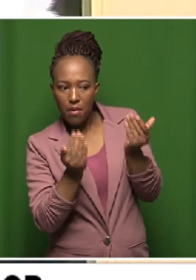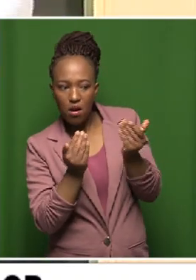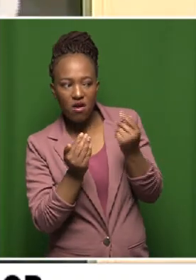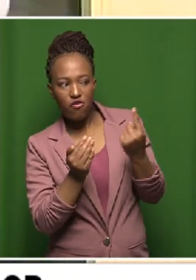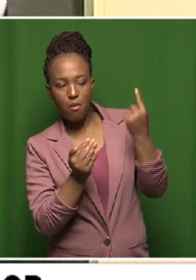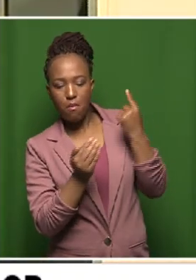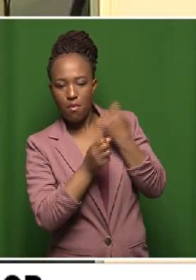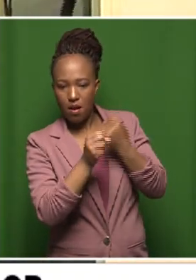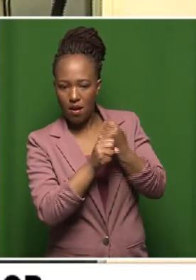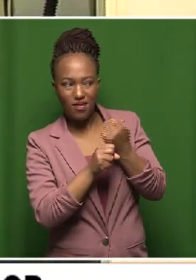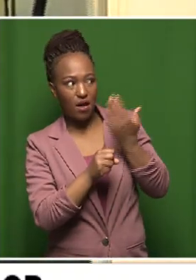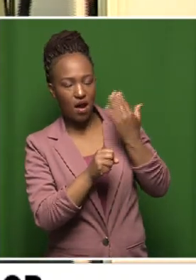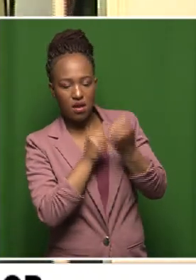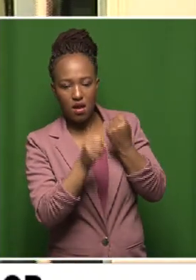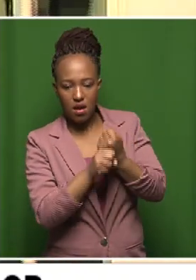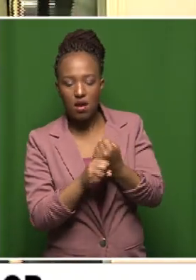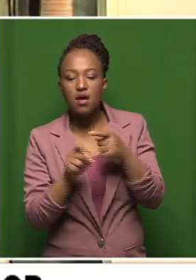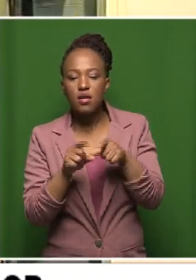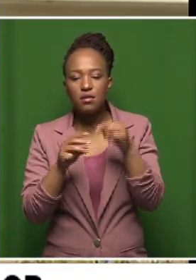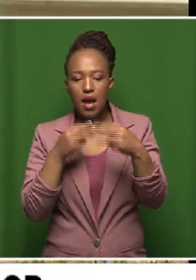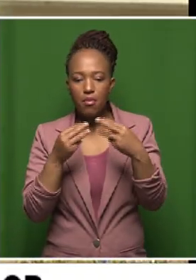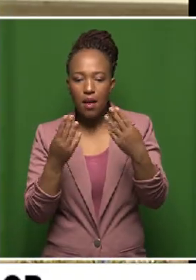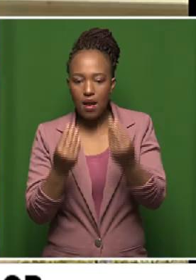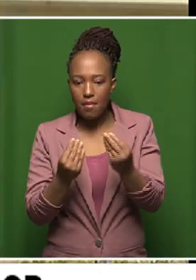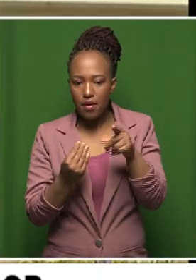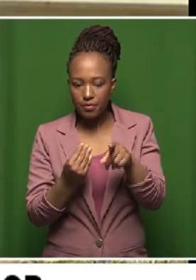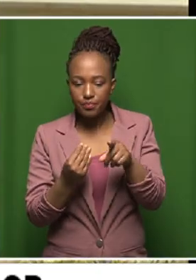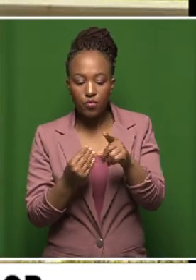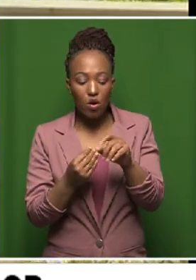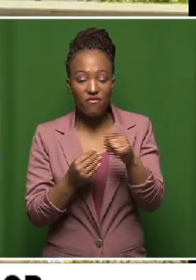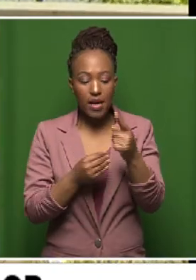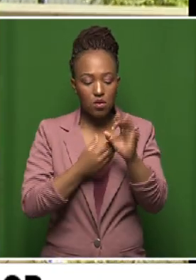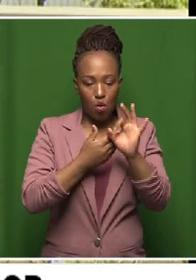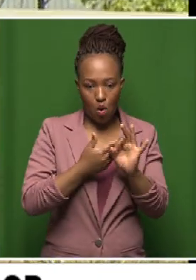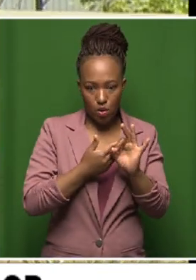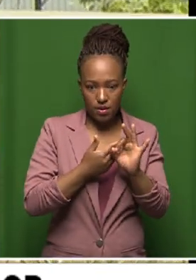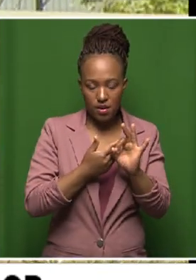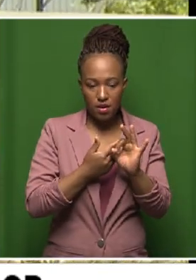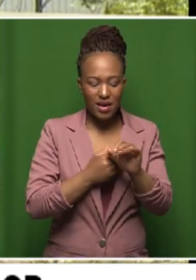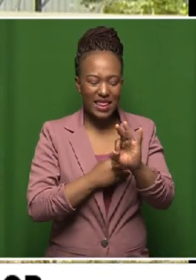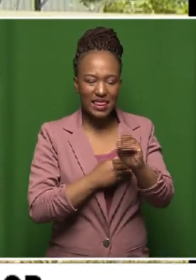time, then the unemployment numbers, which were in quarter first, was around about